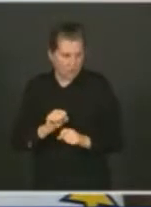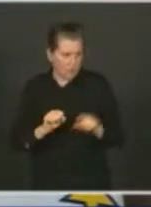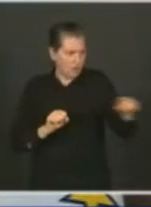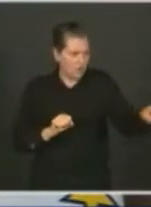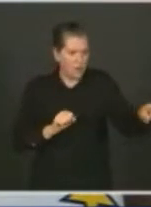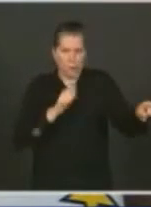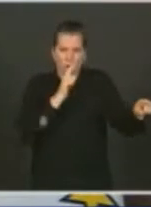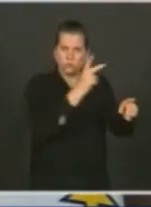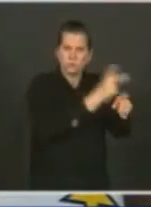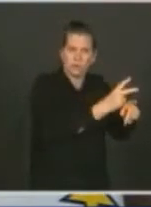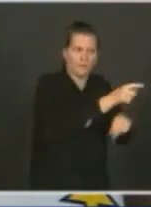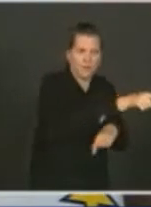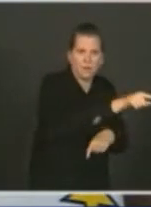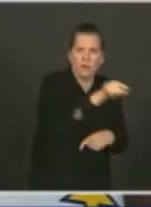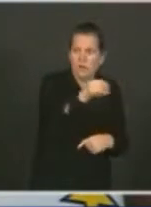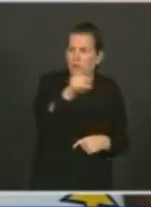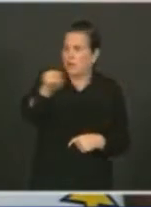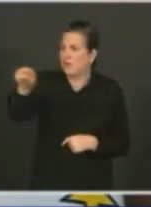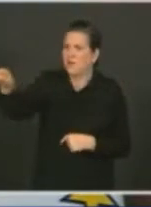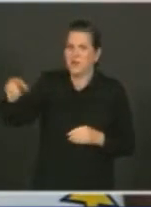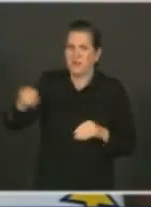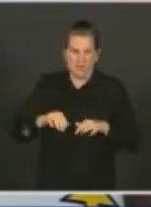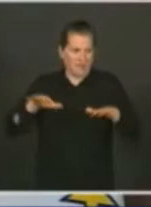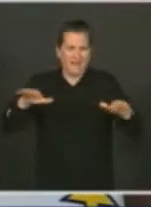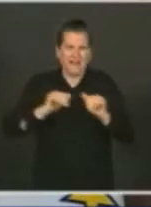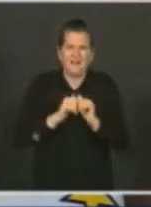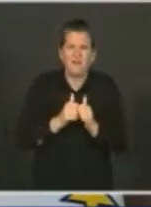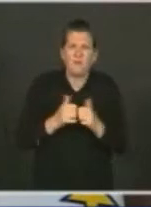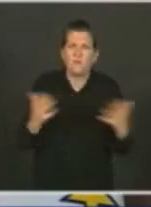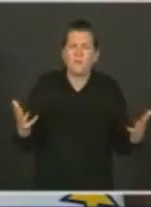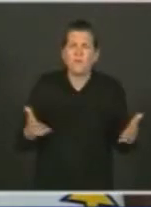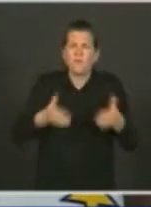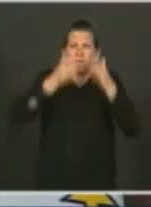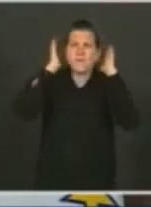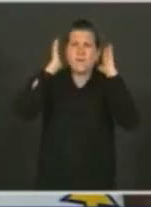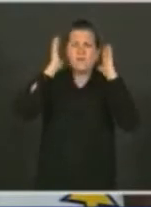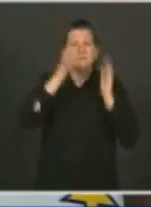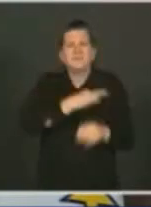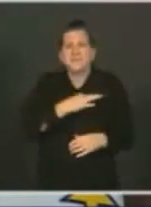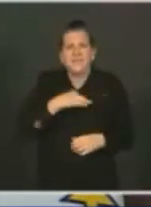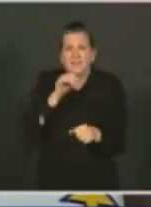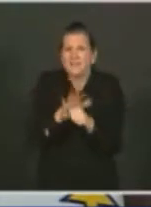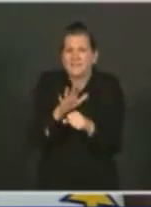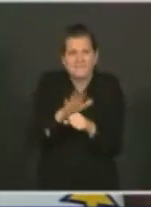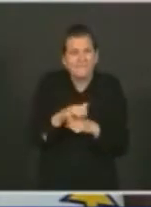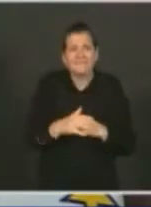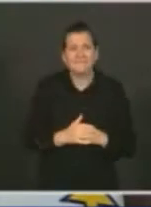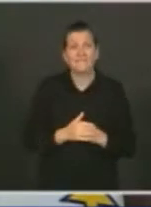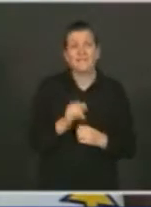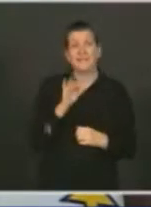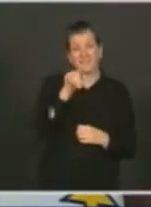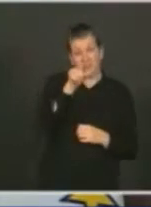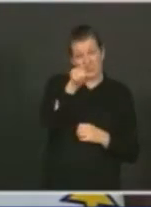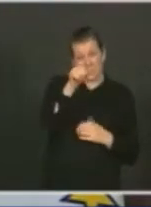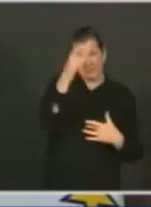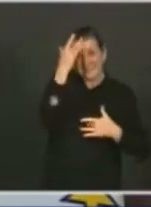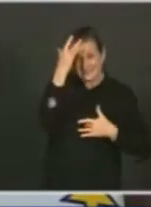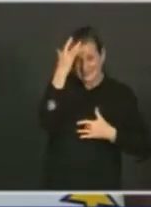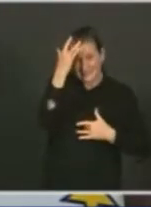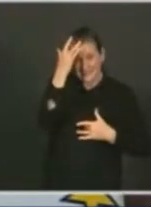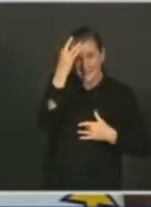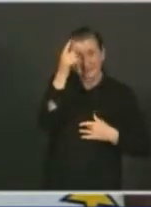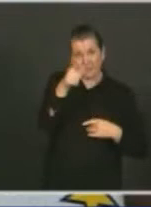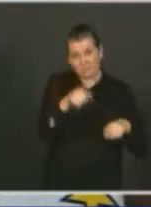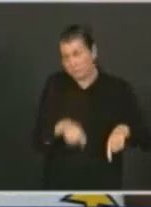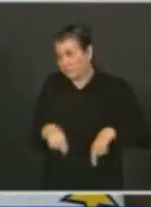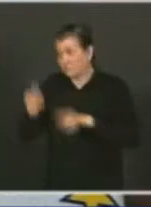a risk for the people of Rhode Island. Don't be surprised if you go to the emergency room and you're diverted to another emergency room or